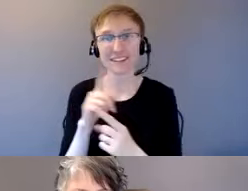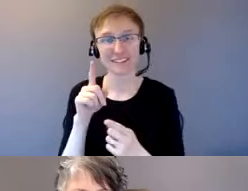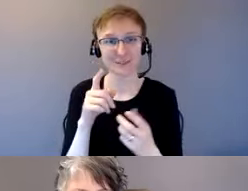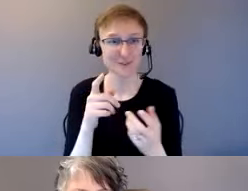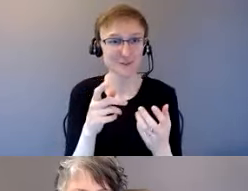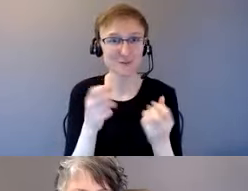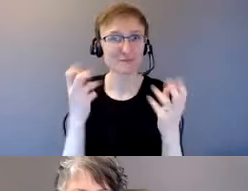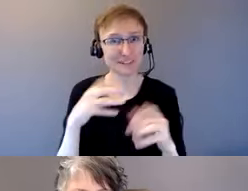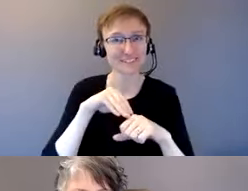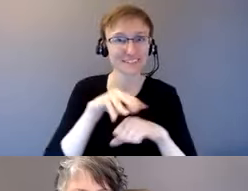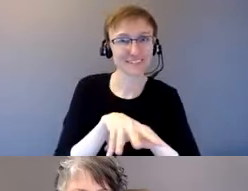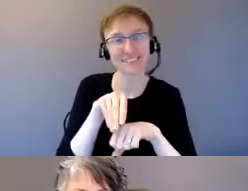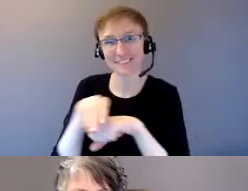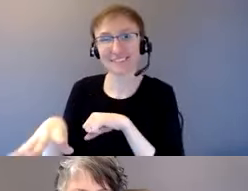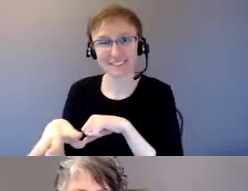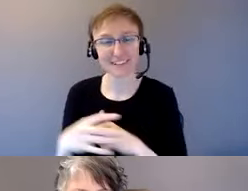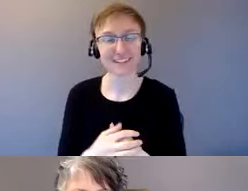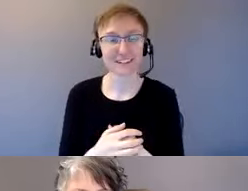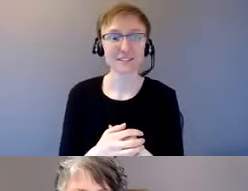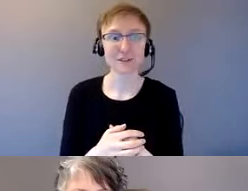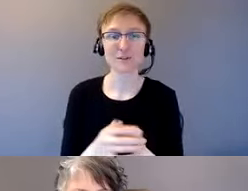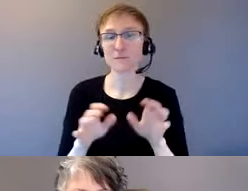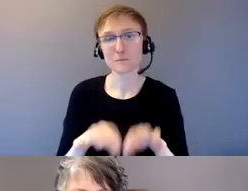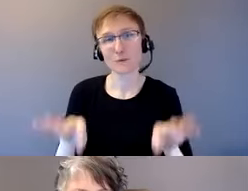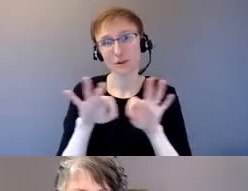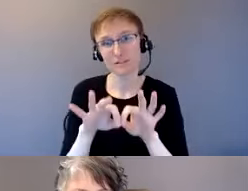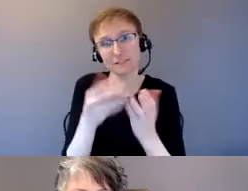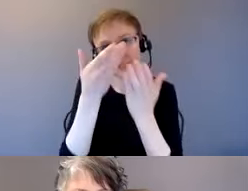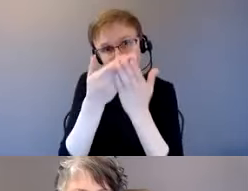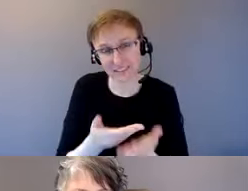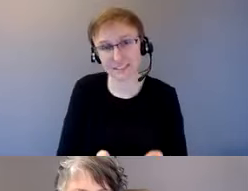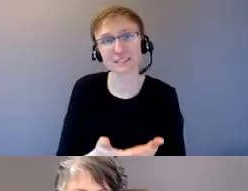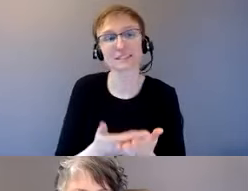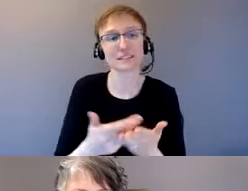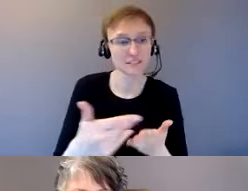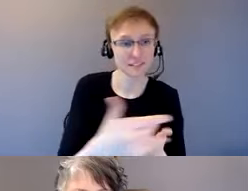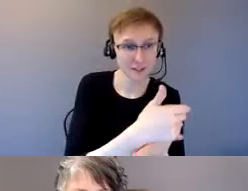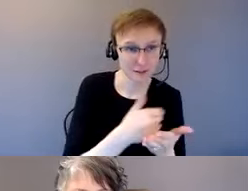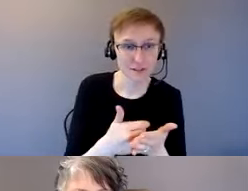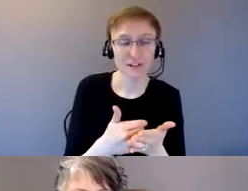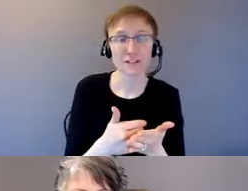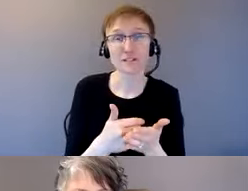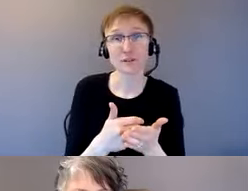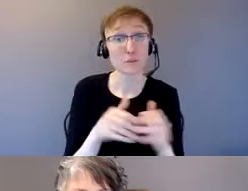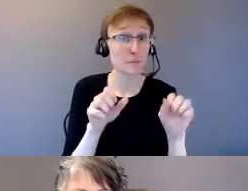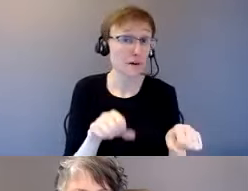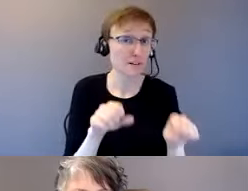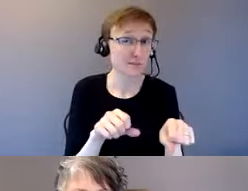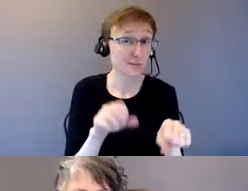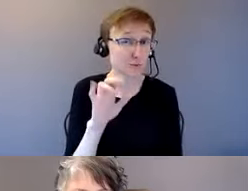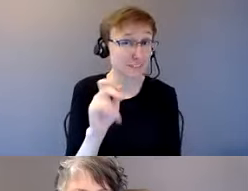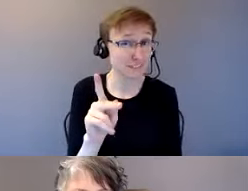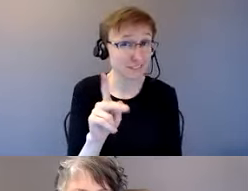And we want to gather the important facts about potential and confirmed risks. We want